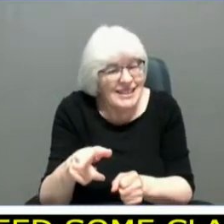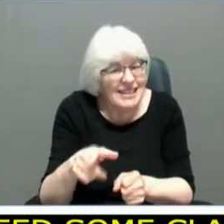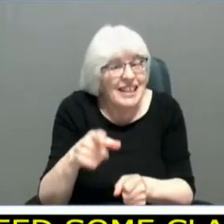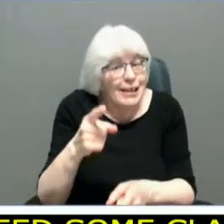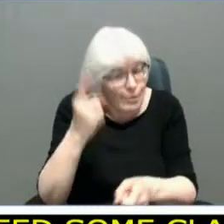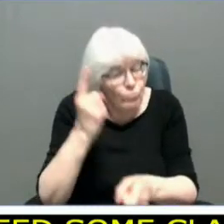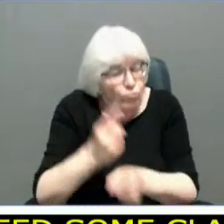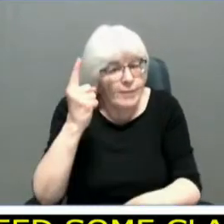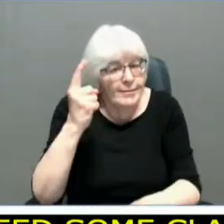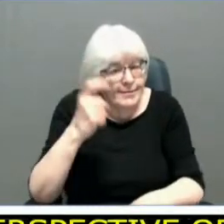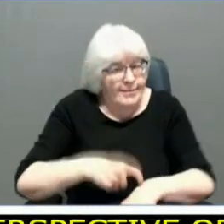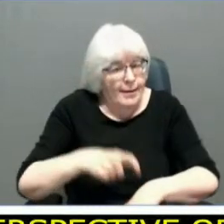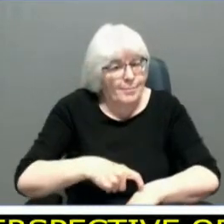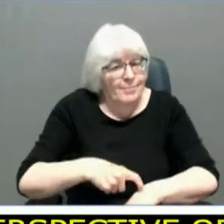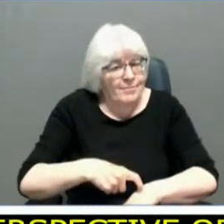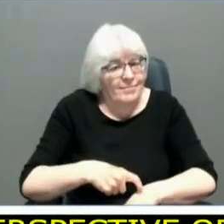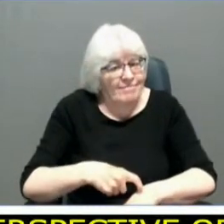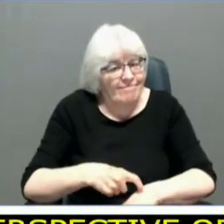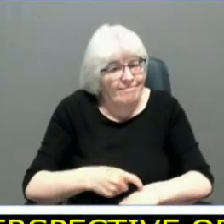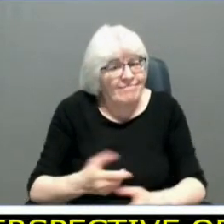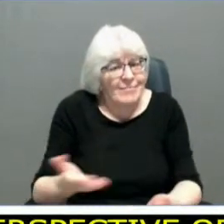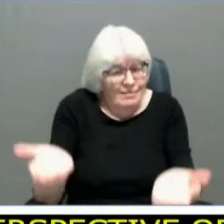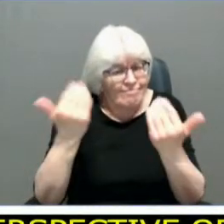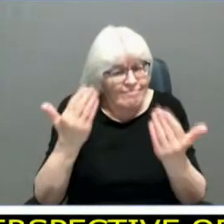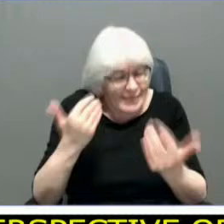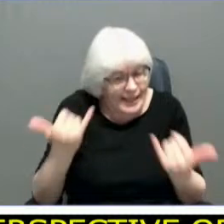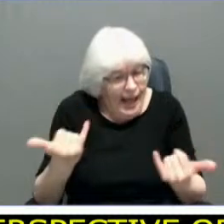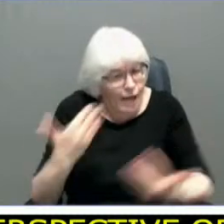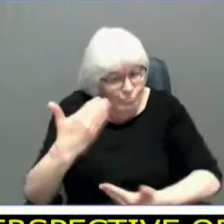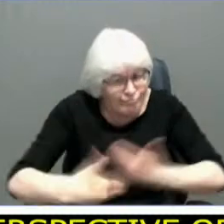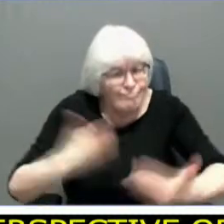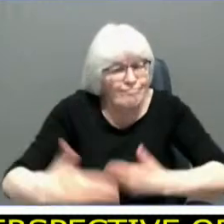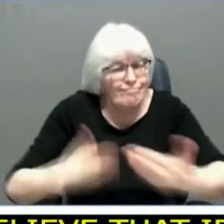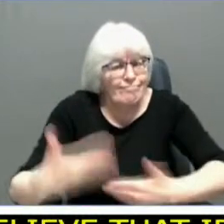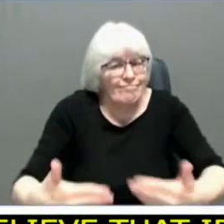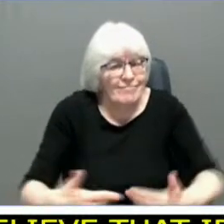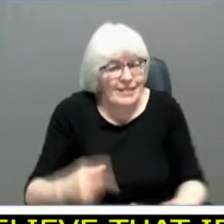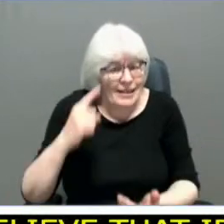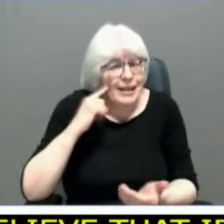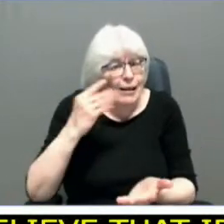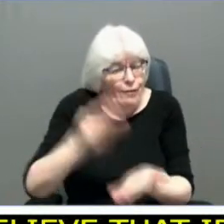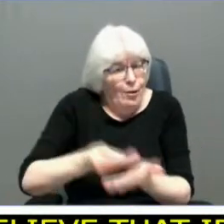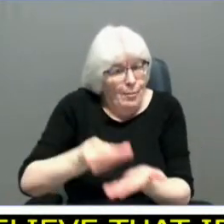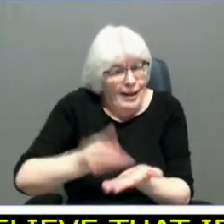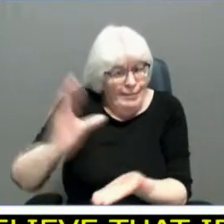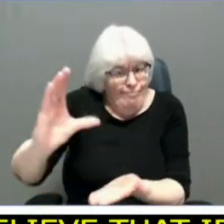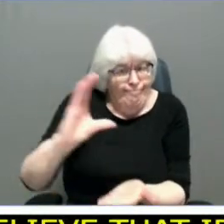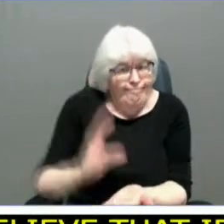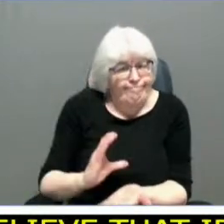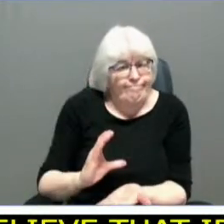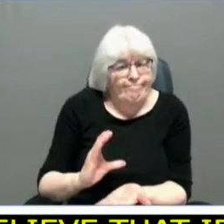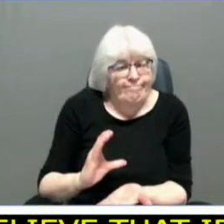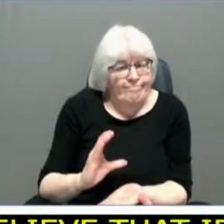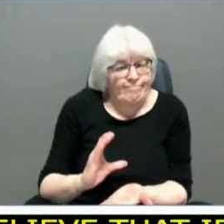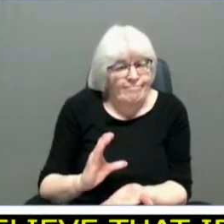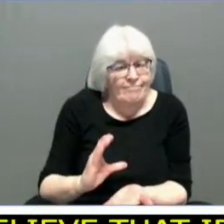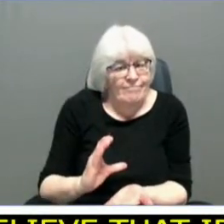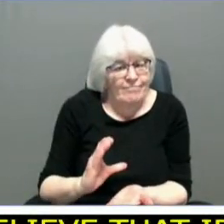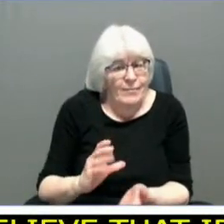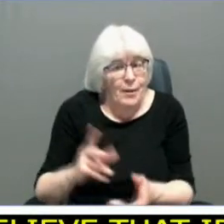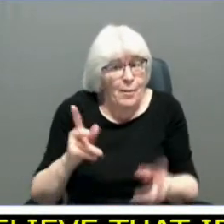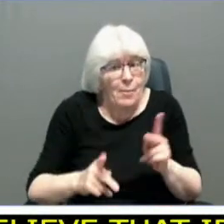rubber to really hit the road on the financial aspects of it. So the ratepayers